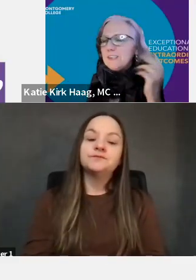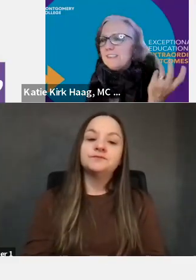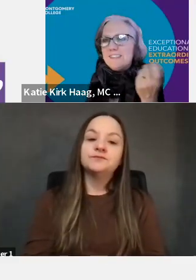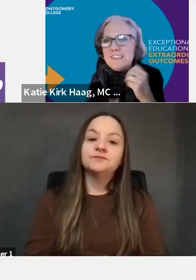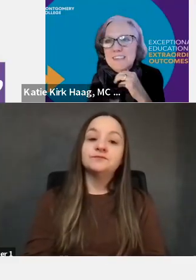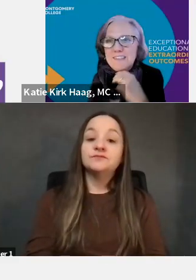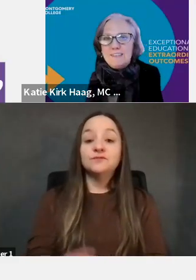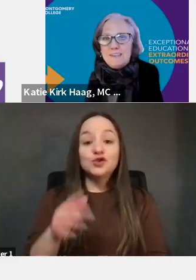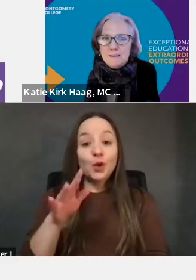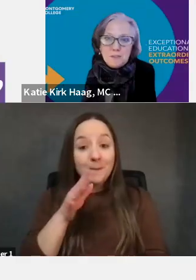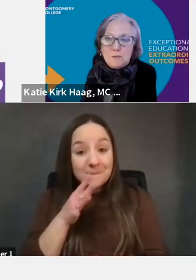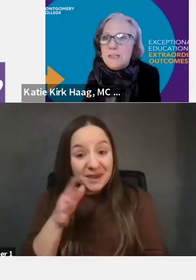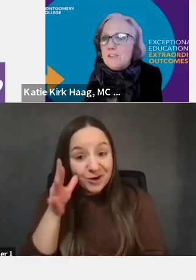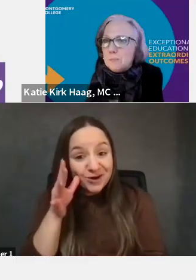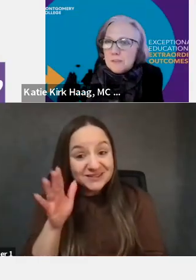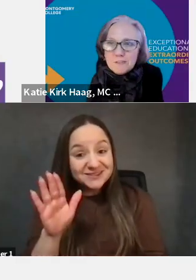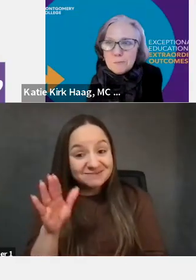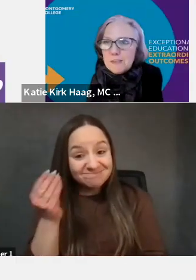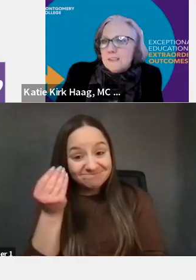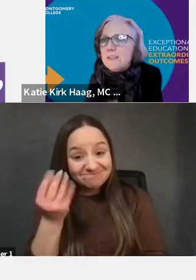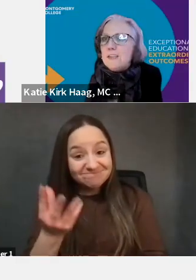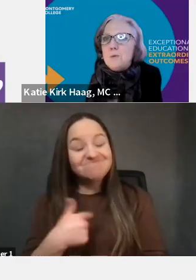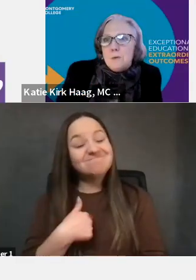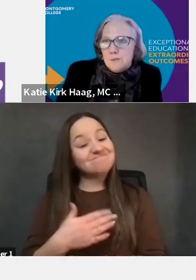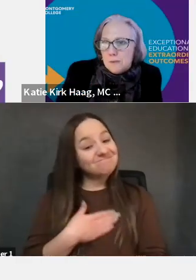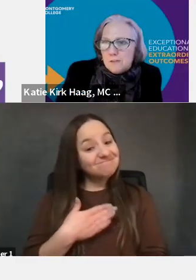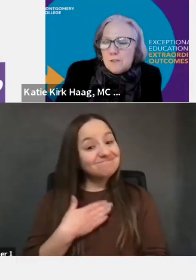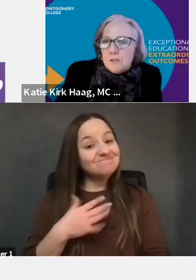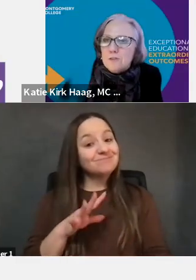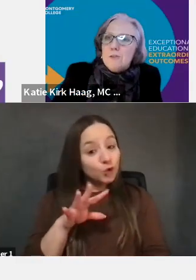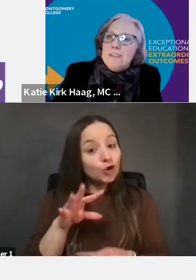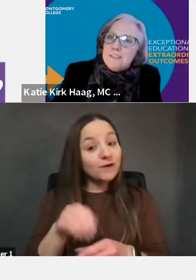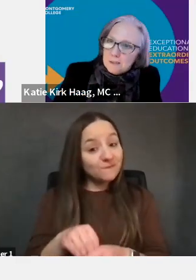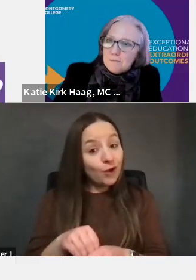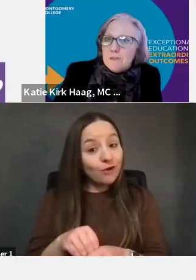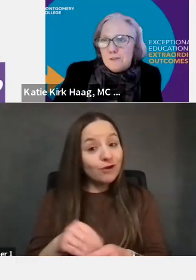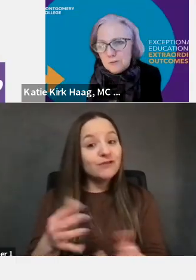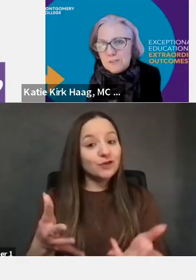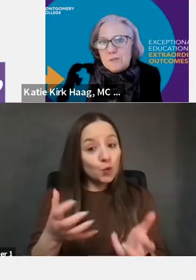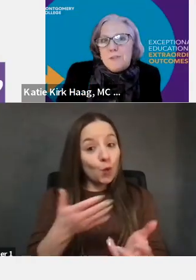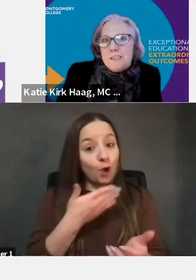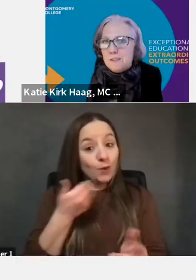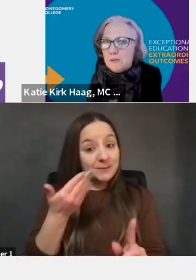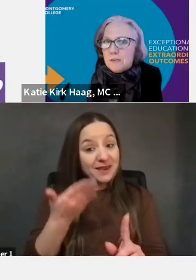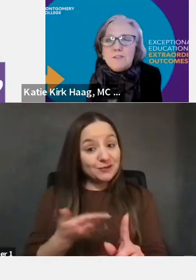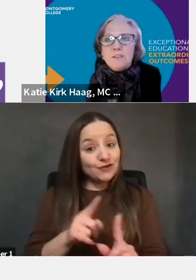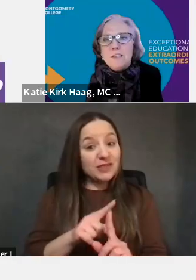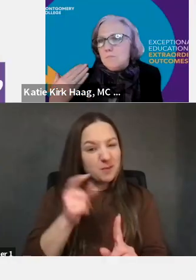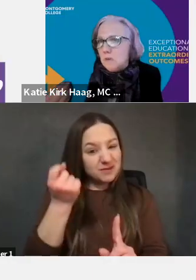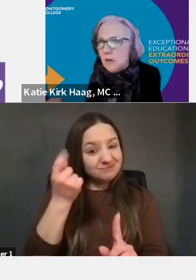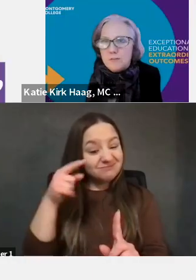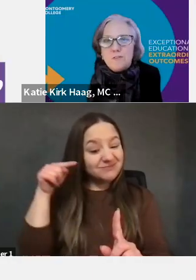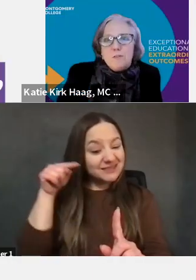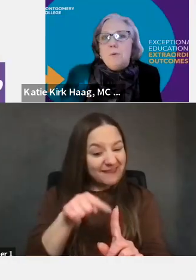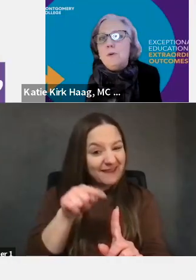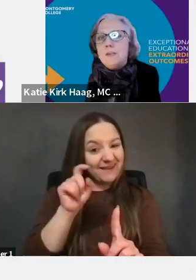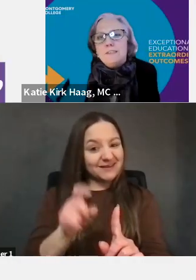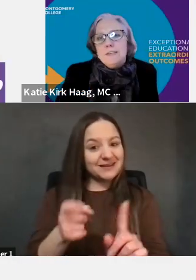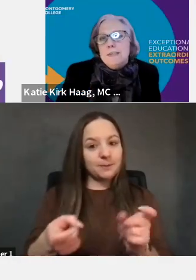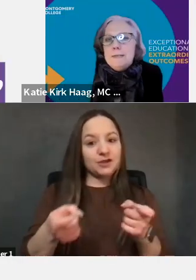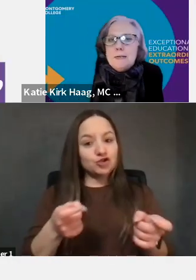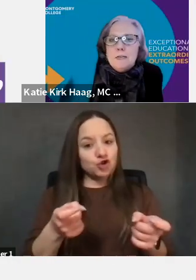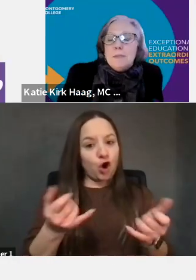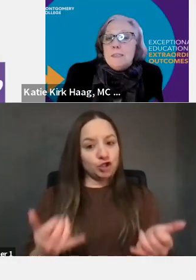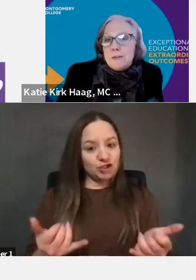to parents is, glad you're participating, glad you want what's best for your student. It's time for the student to really get in the driver's seat, offer